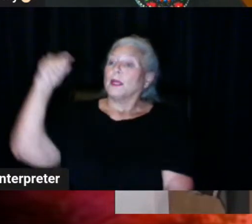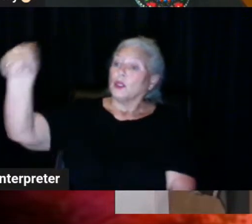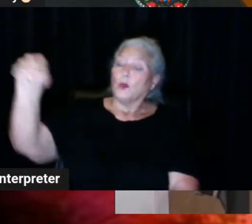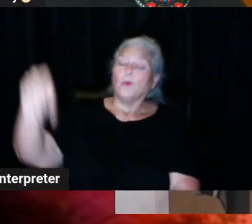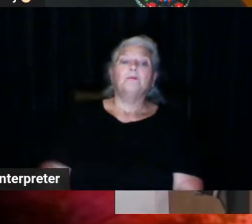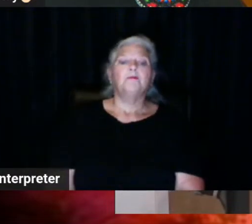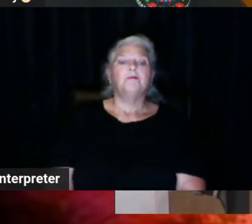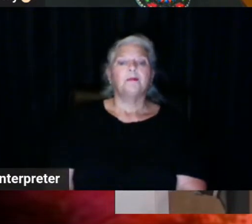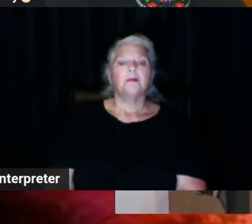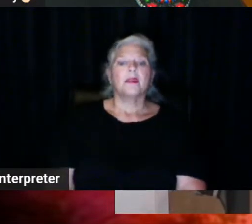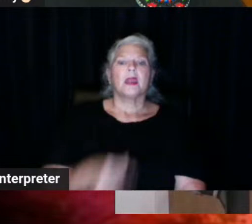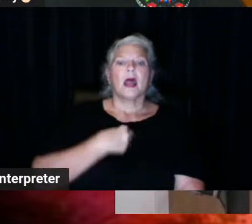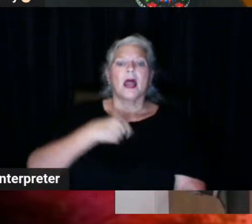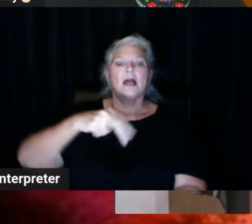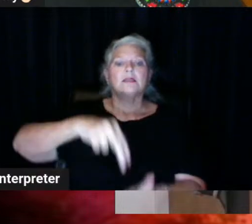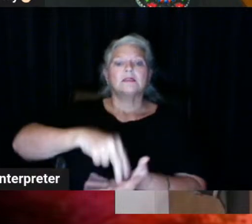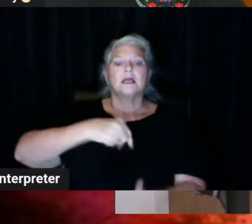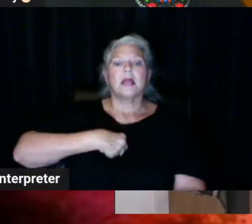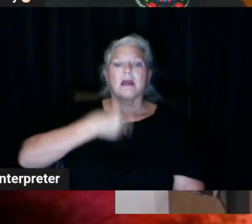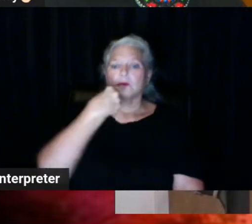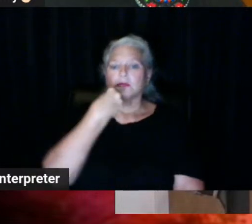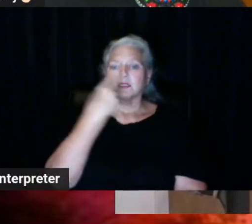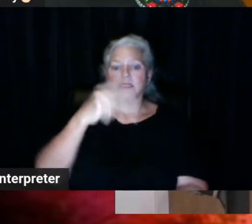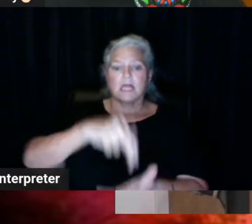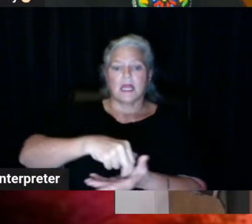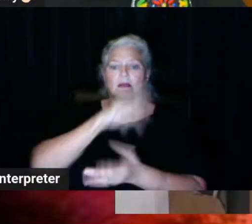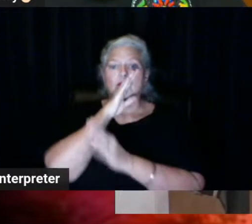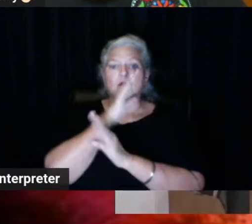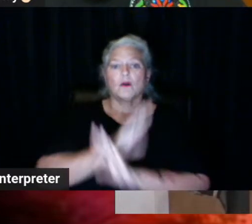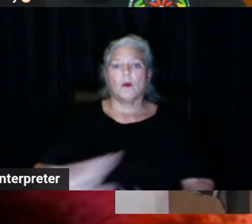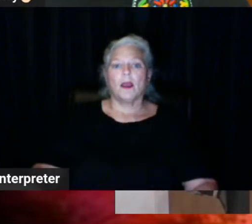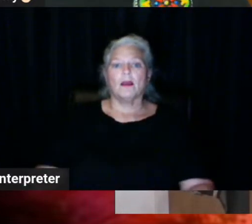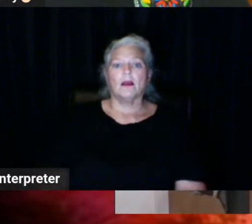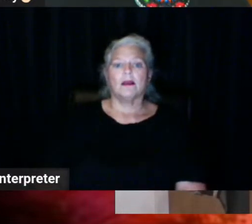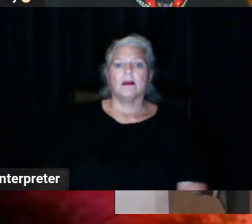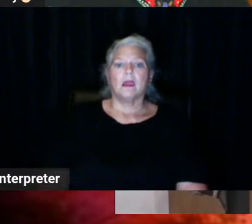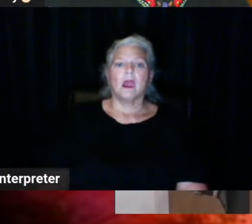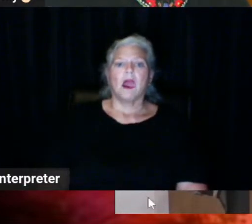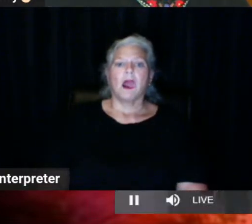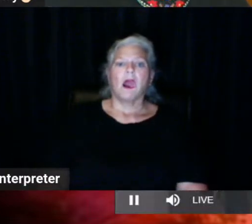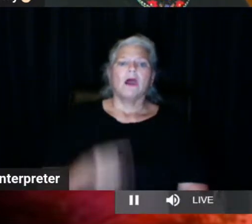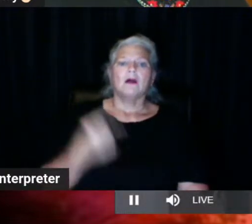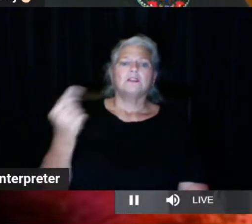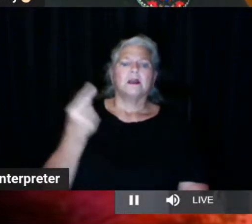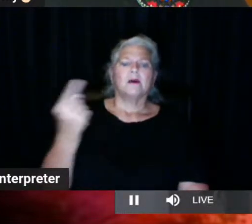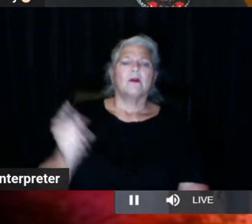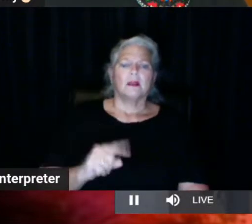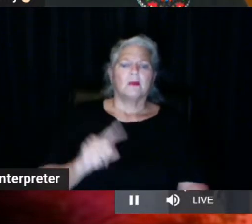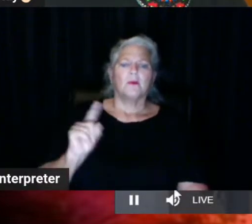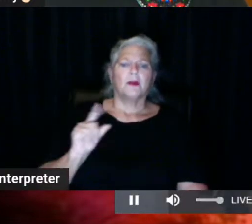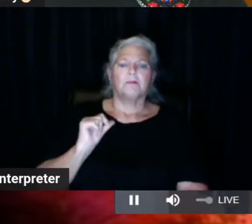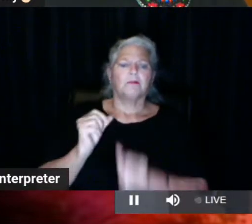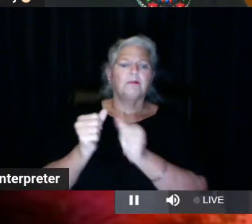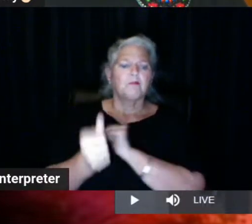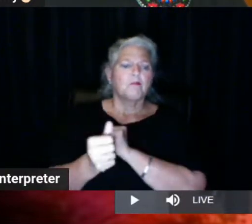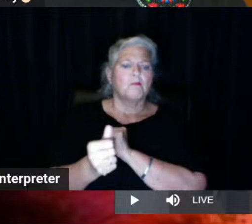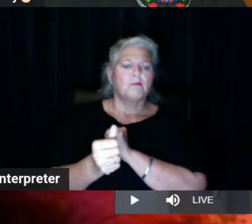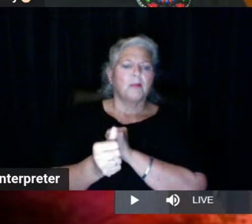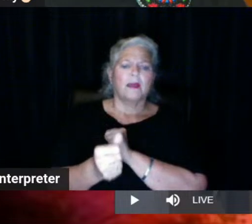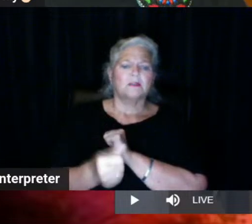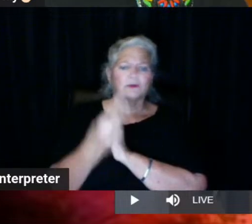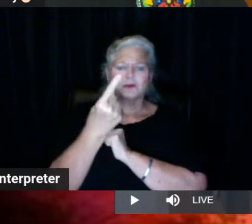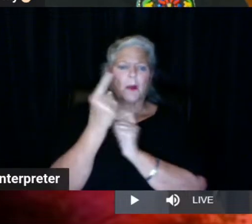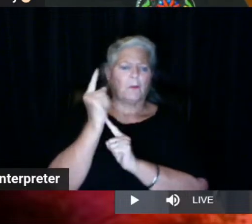I said I would stand here quietly. I will stand here quietly. she only went over a few minutes, a minute. Okay,